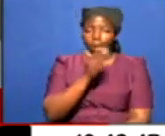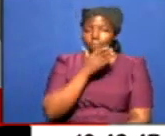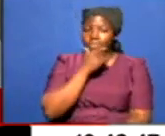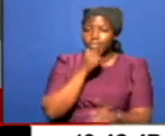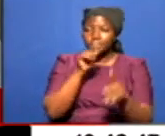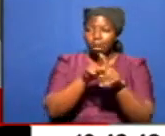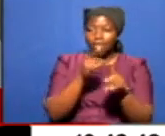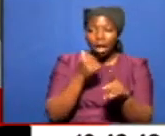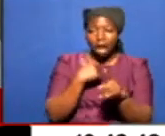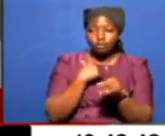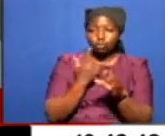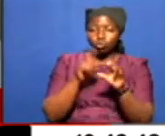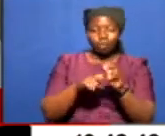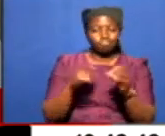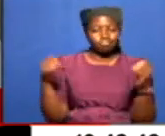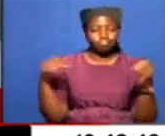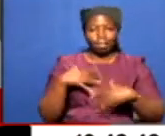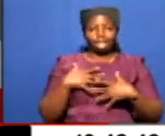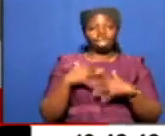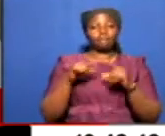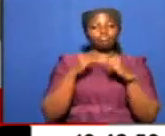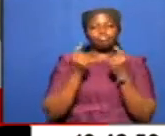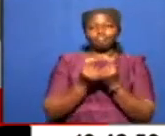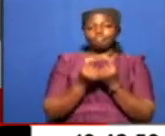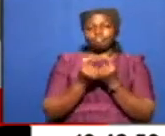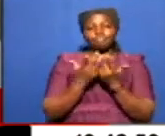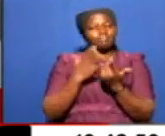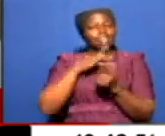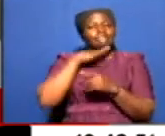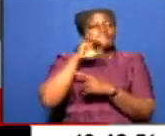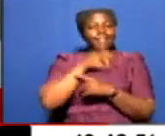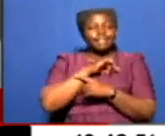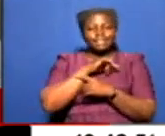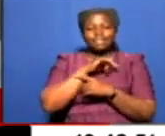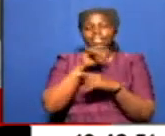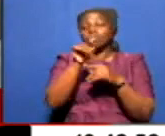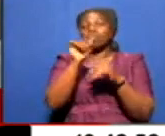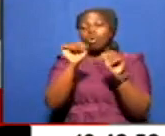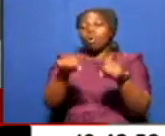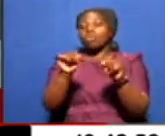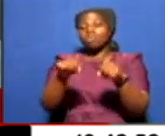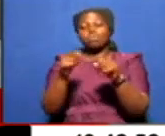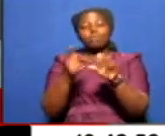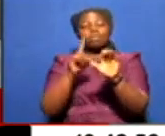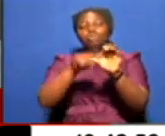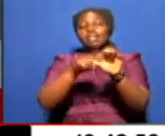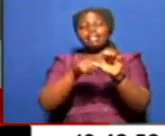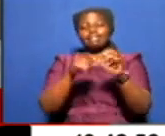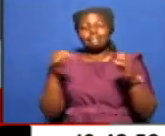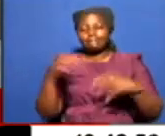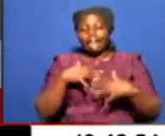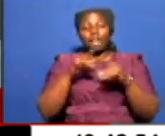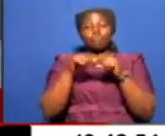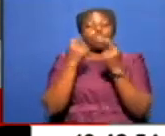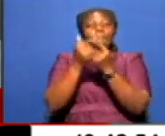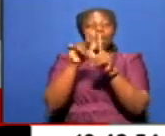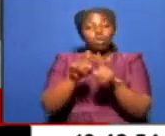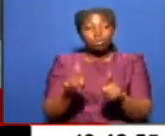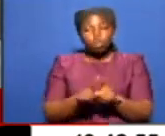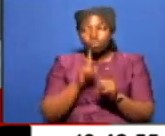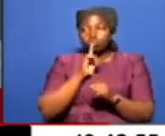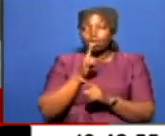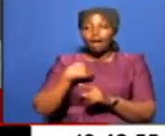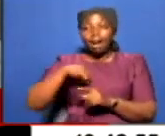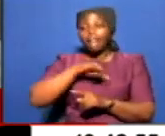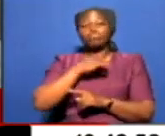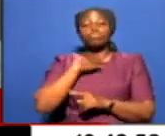through terror, what is the likelihood that you also join a terror group? Mm. So we also keep abreast with what is happening